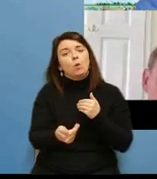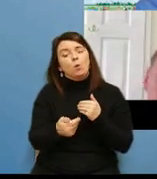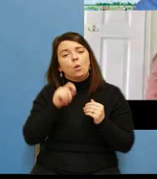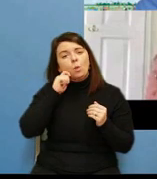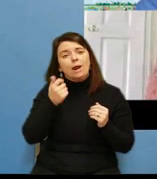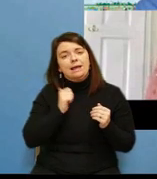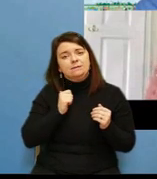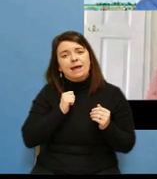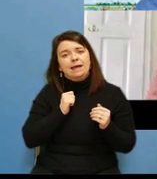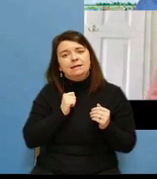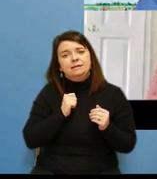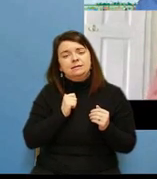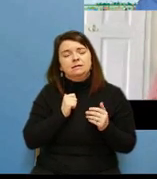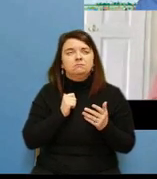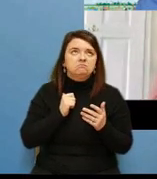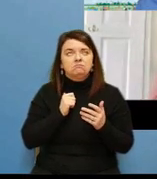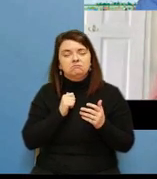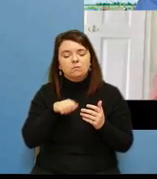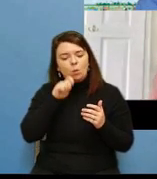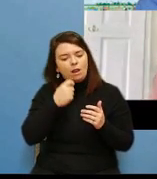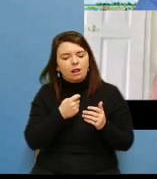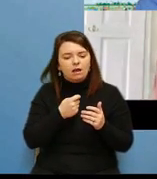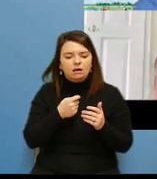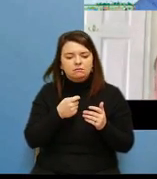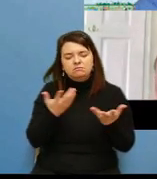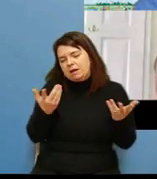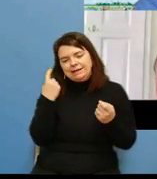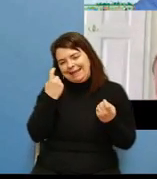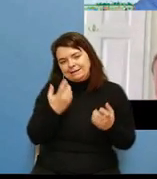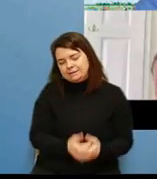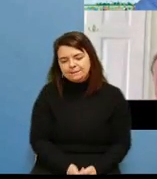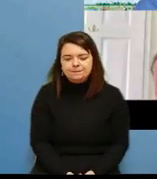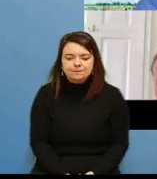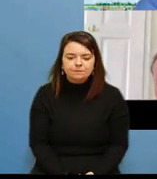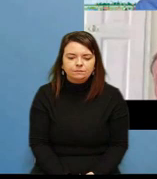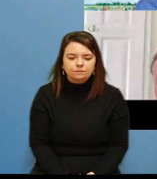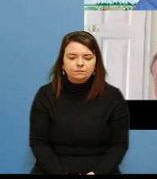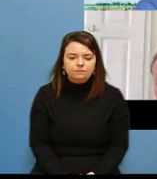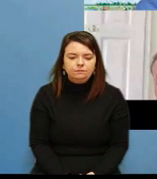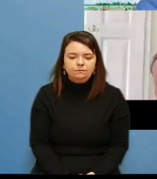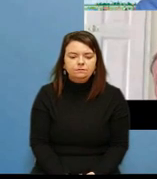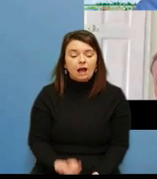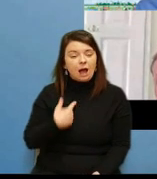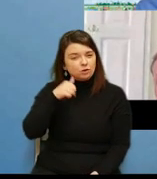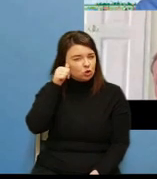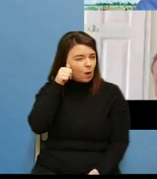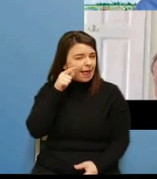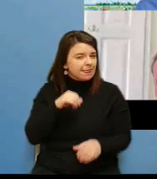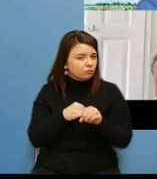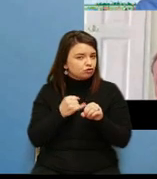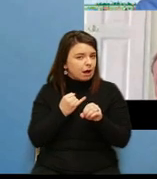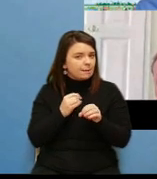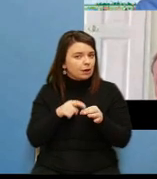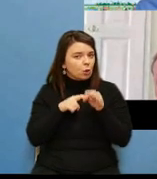attempt to include more, they will expect the more remuneration, I suspect. Just a guess. Yeah, I'm